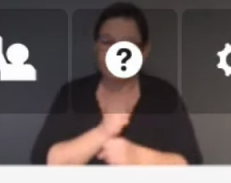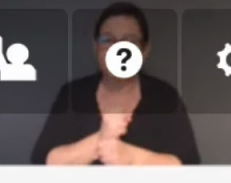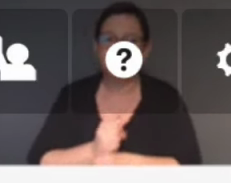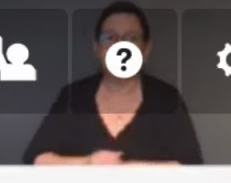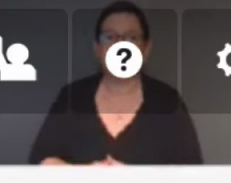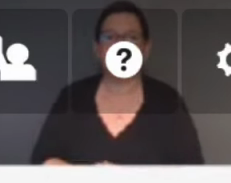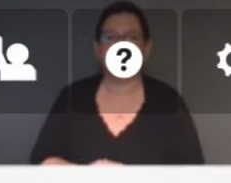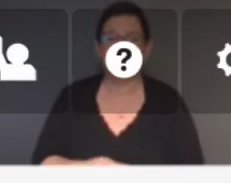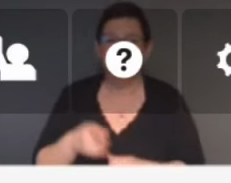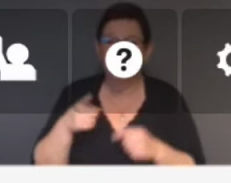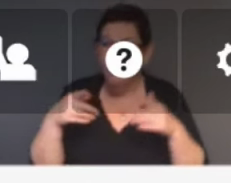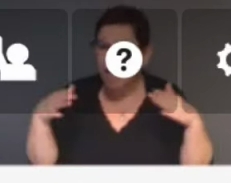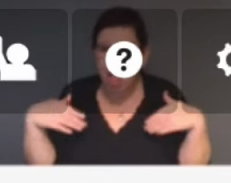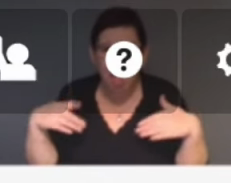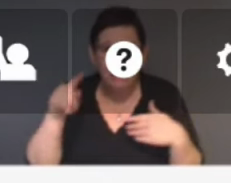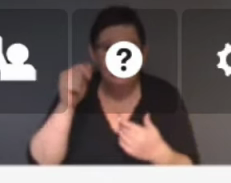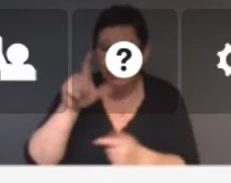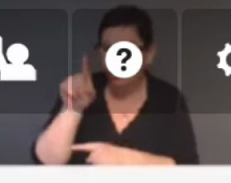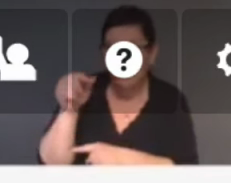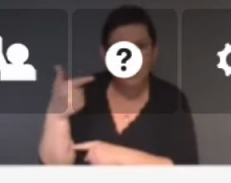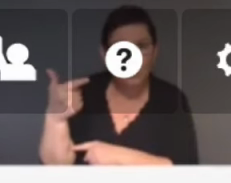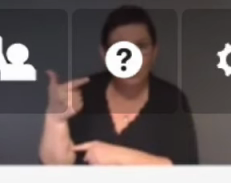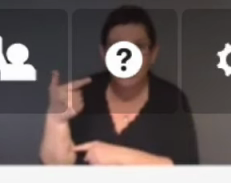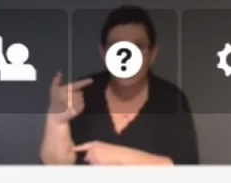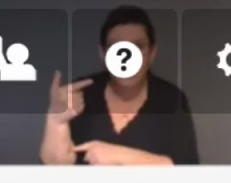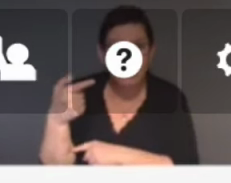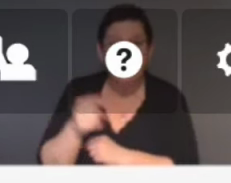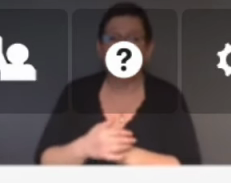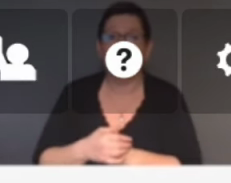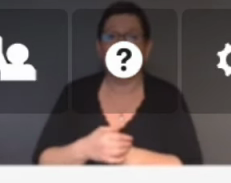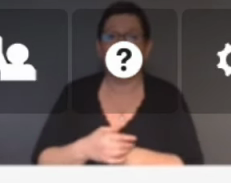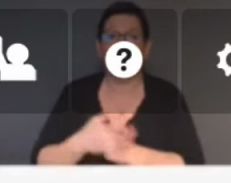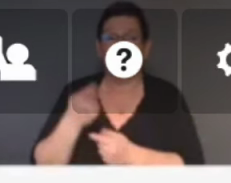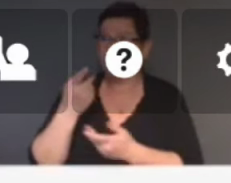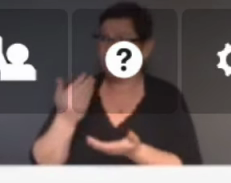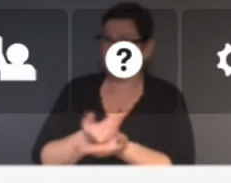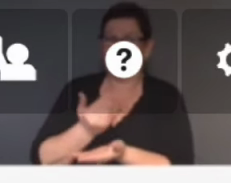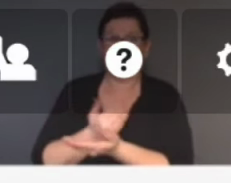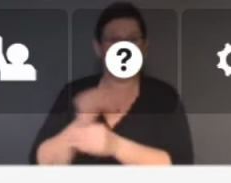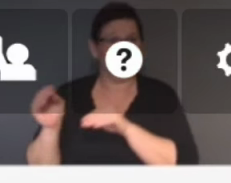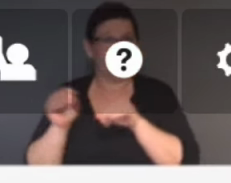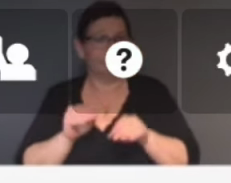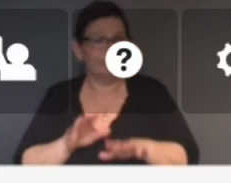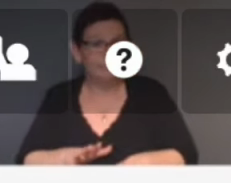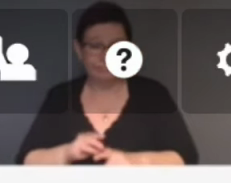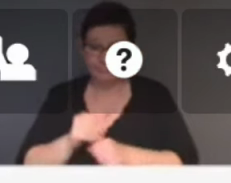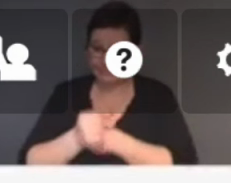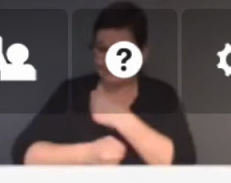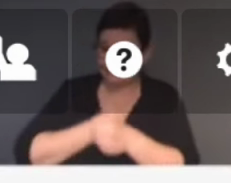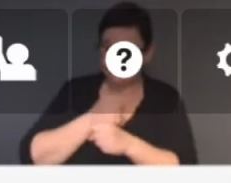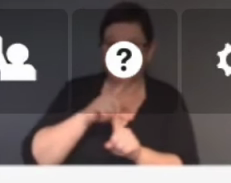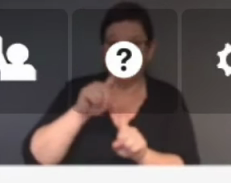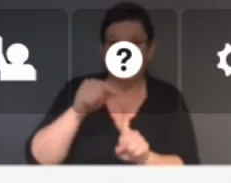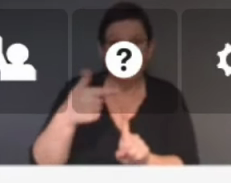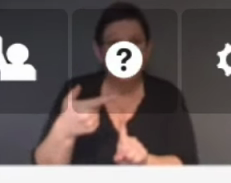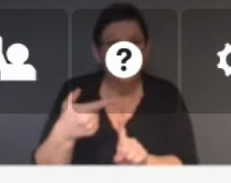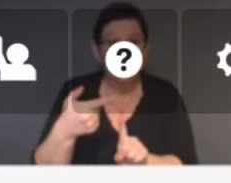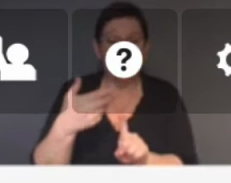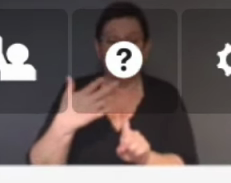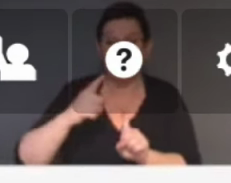or 2022, you will need to apply for the CCB and provide your